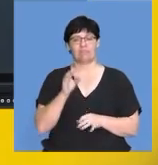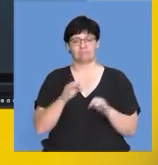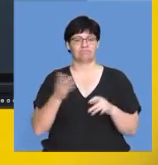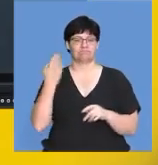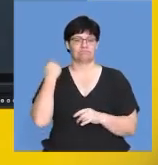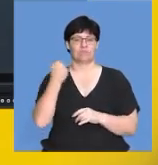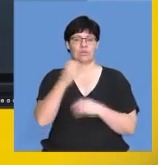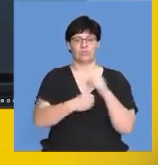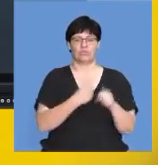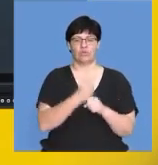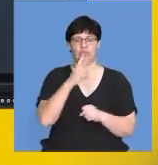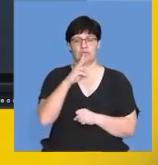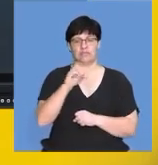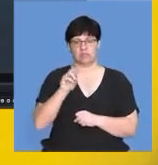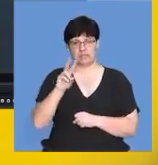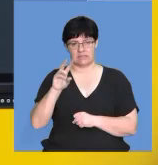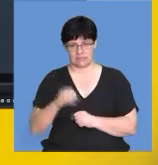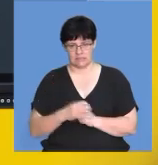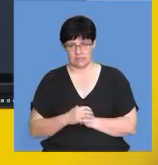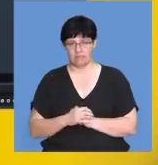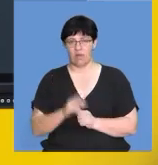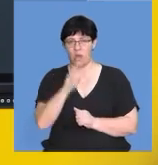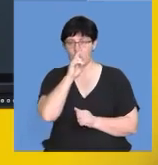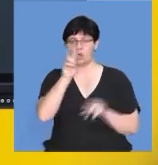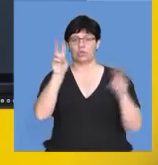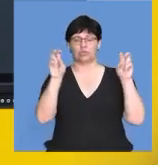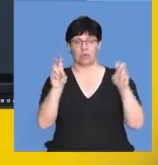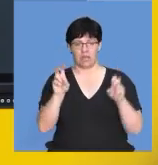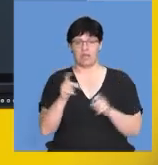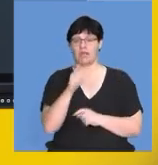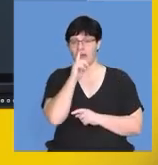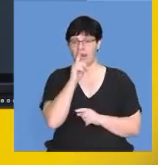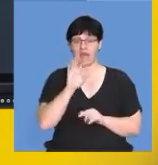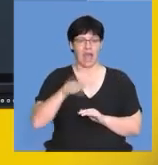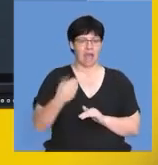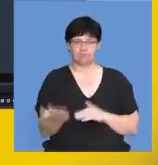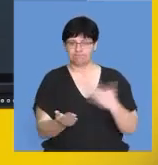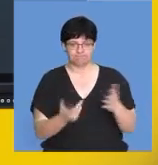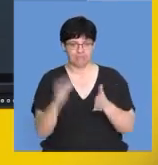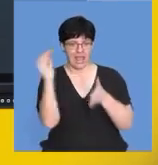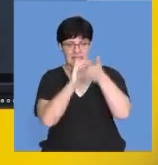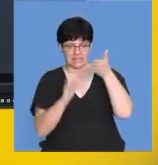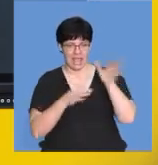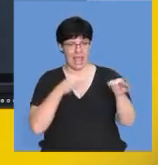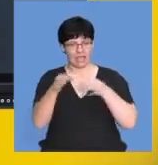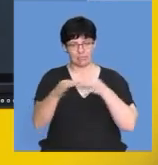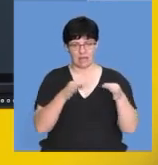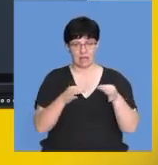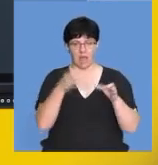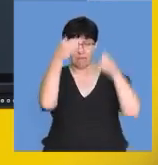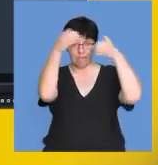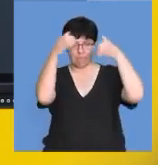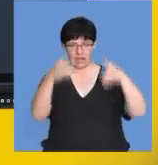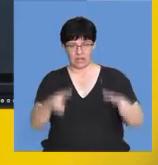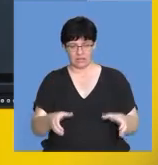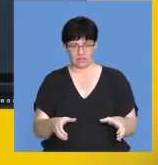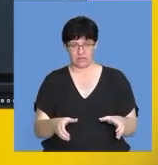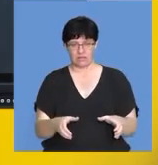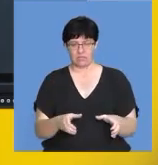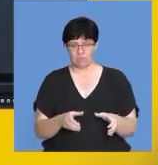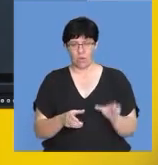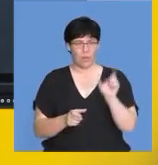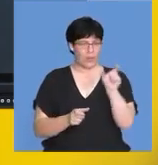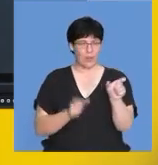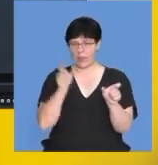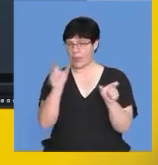in the year 2020. We're going to look at this topic. We're going to try and unpack the essay and try and break that down into small